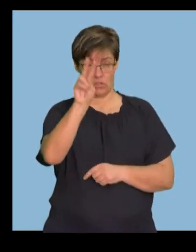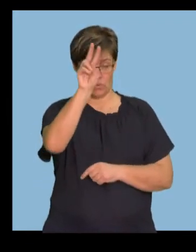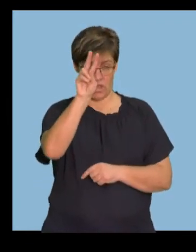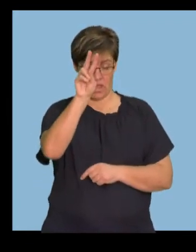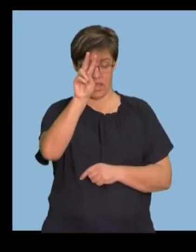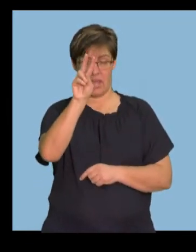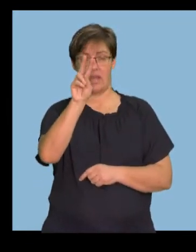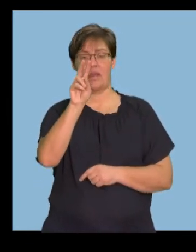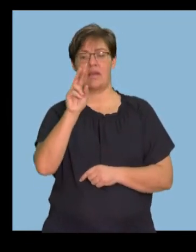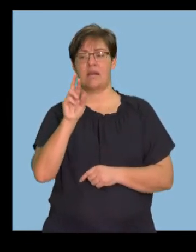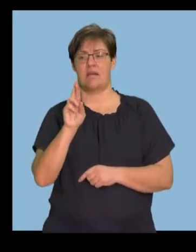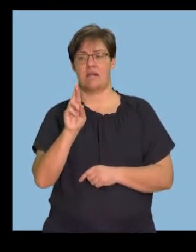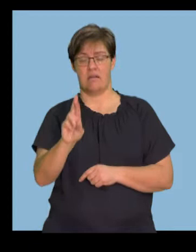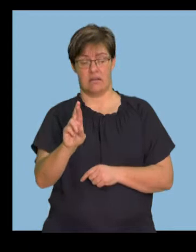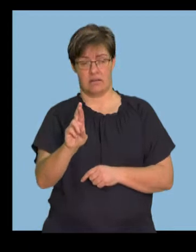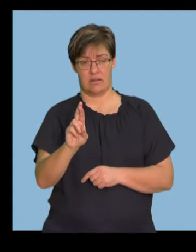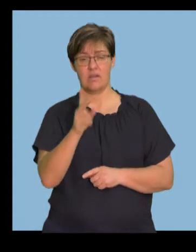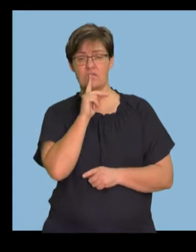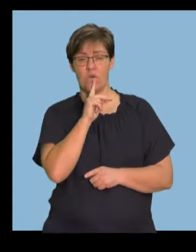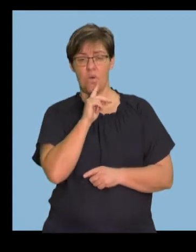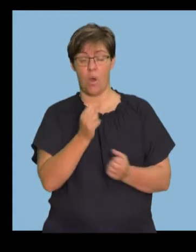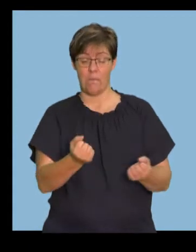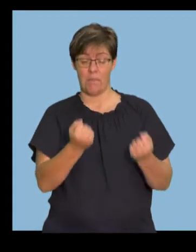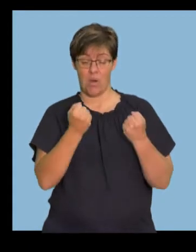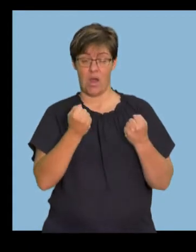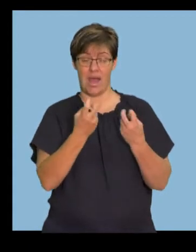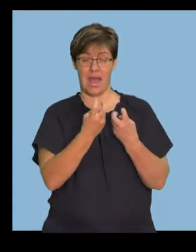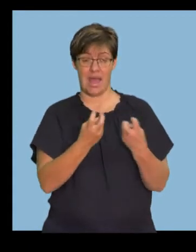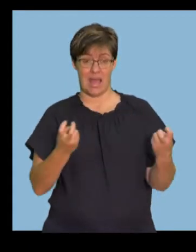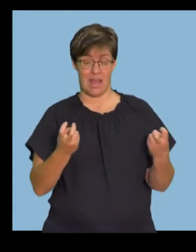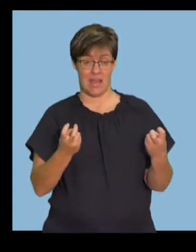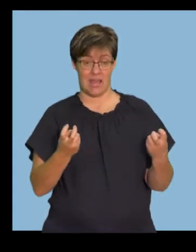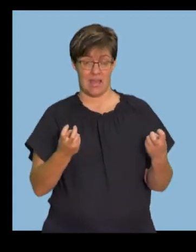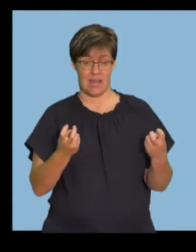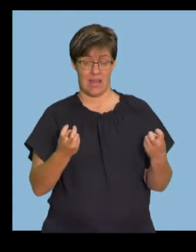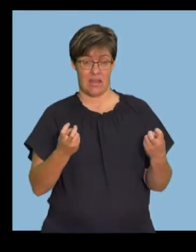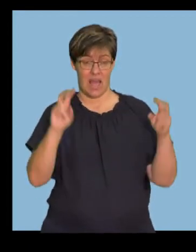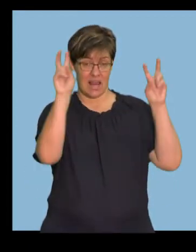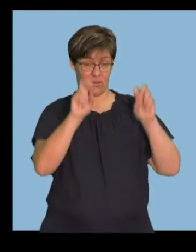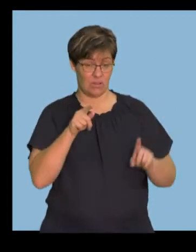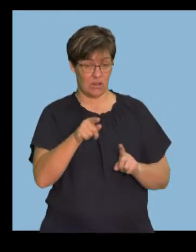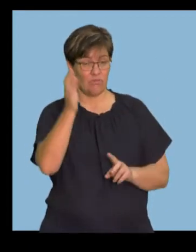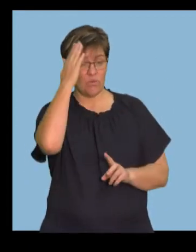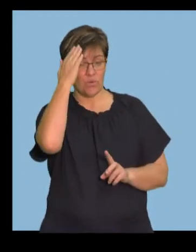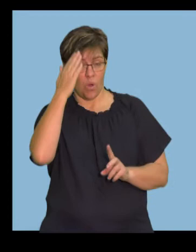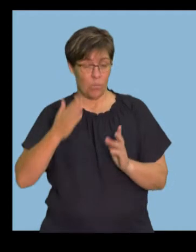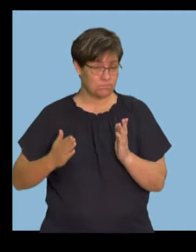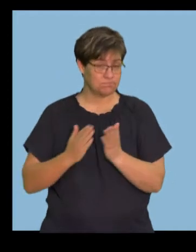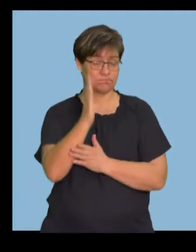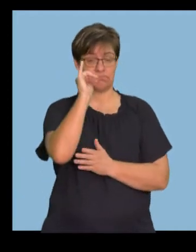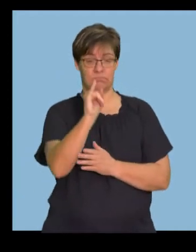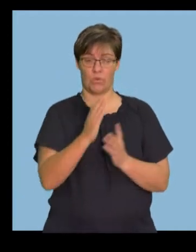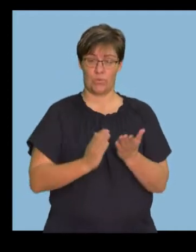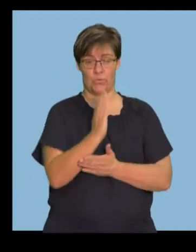we would use this equation to calculate the power of an electrical device if we know how much current passes through that